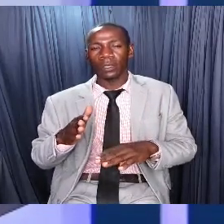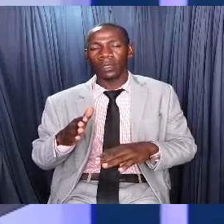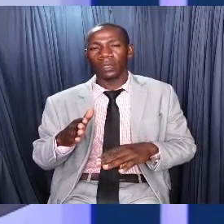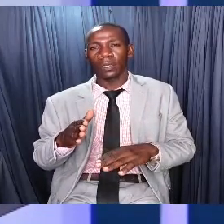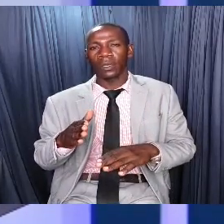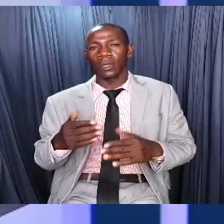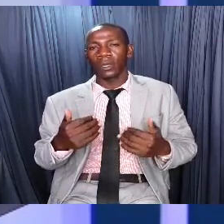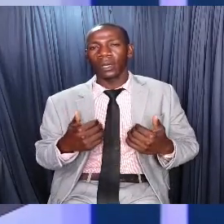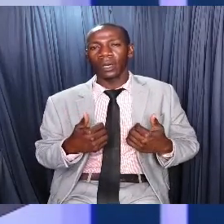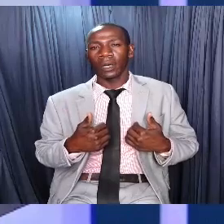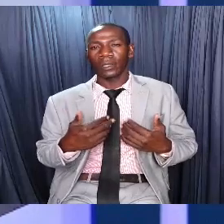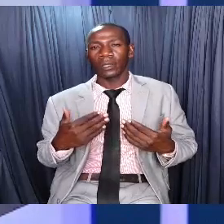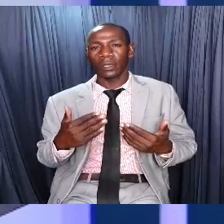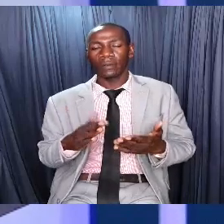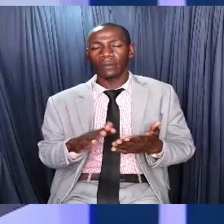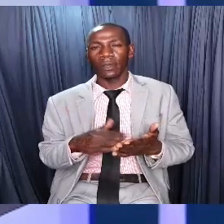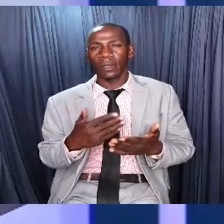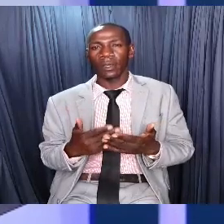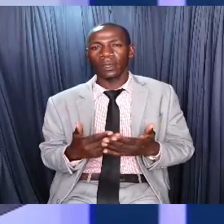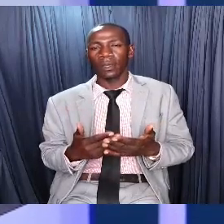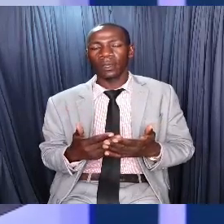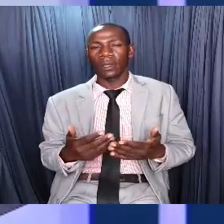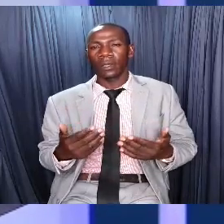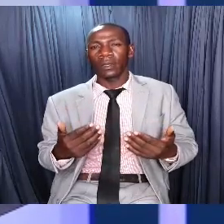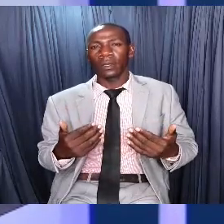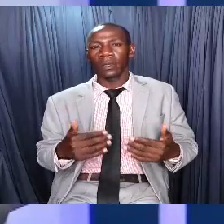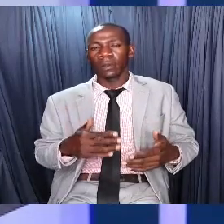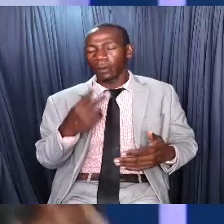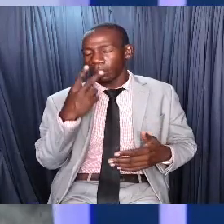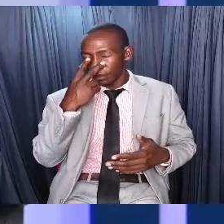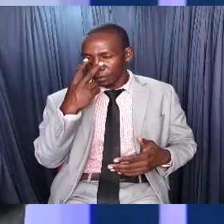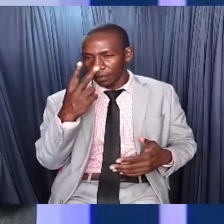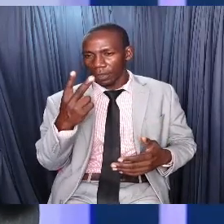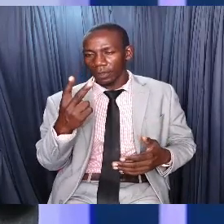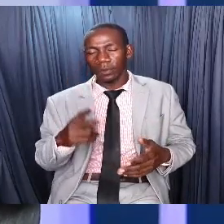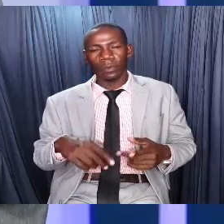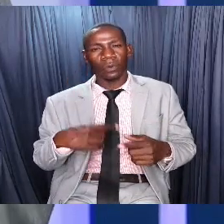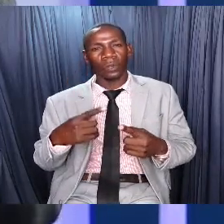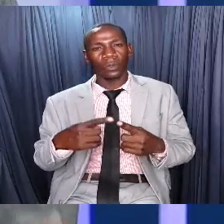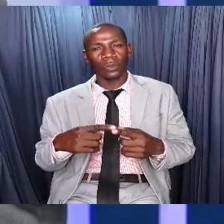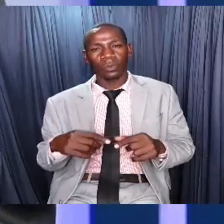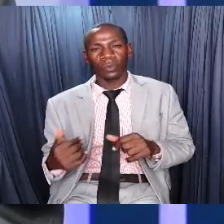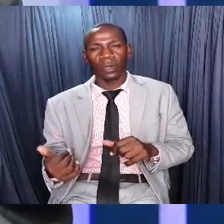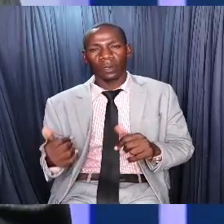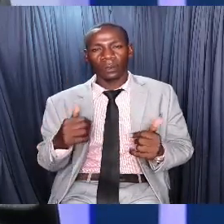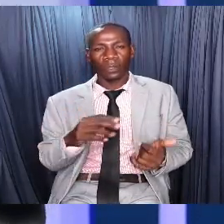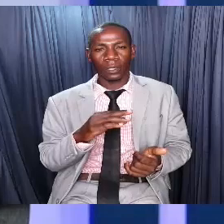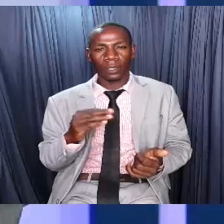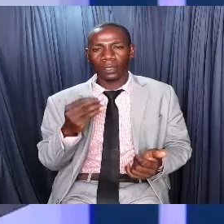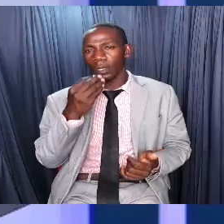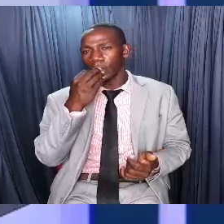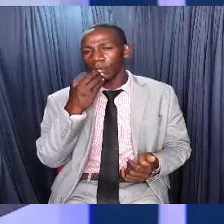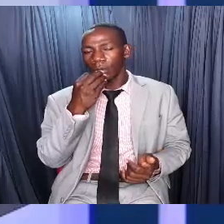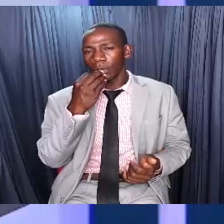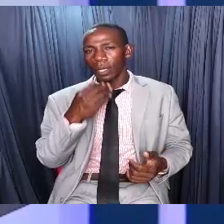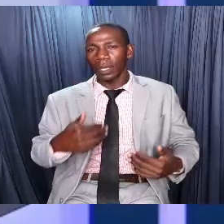Akakuwa na vitu. And things fell upon him. Macho yake akafunguka. Then his eyes are open. Akaenda kabatizwa. He went for baptism. Akala chakula. Then he ate food.